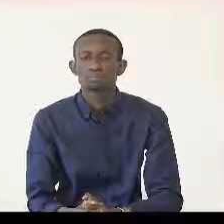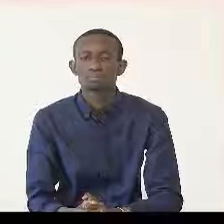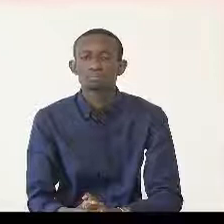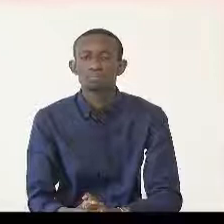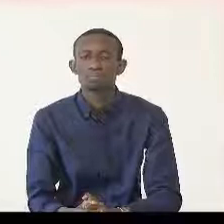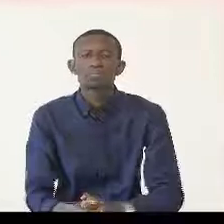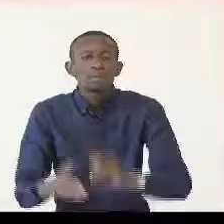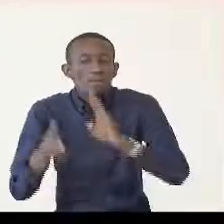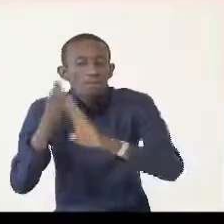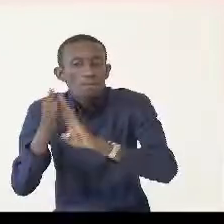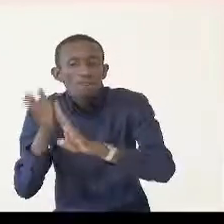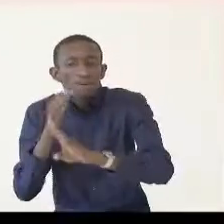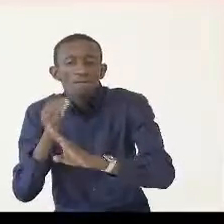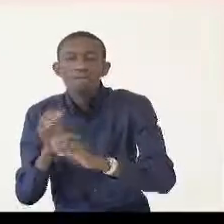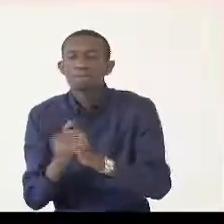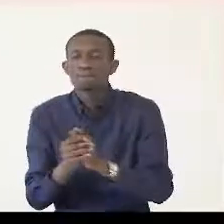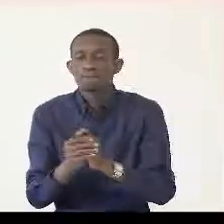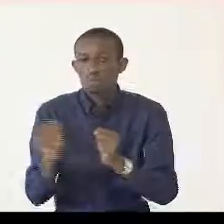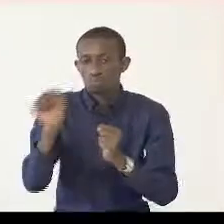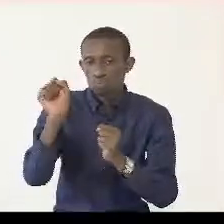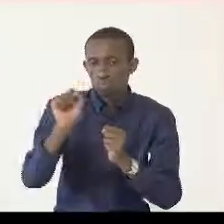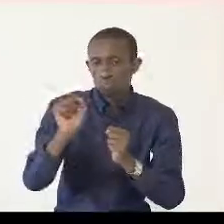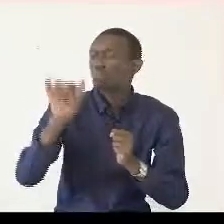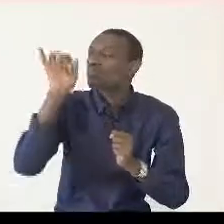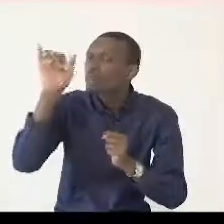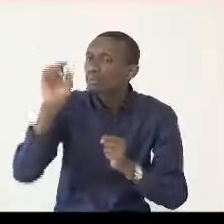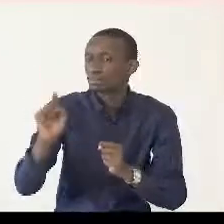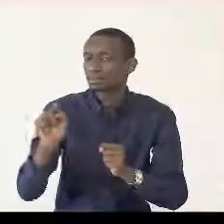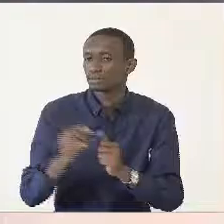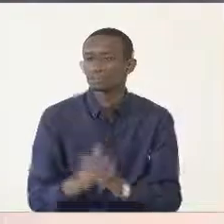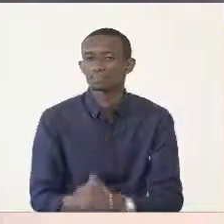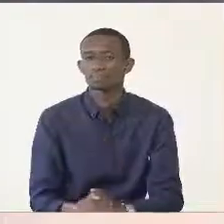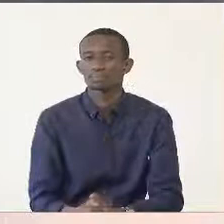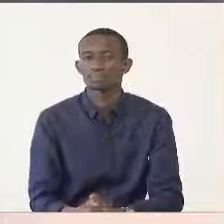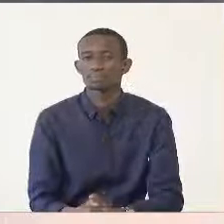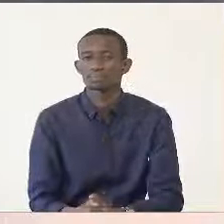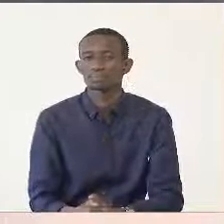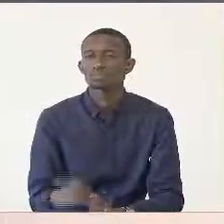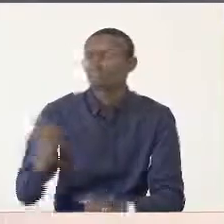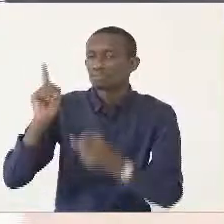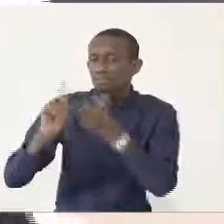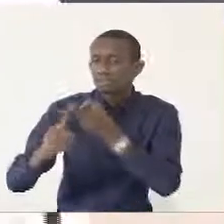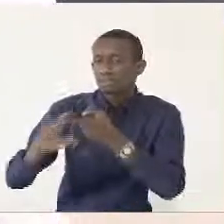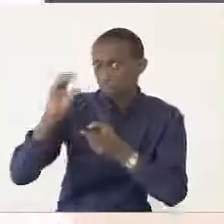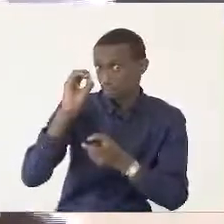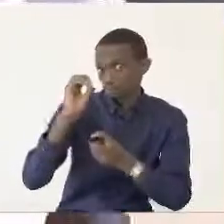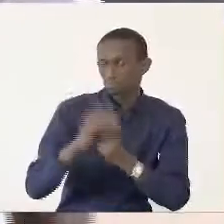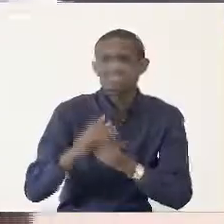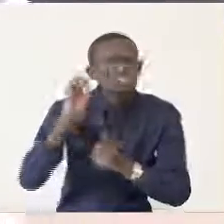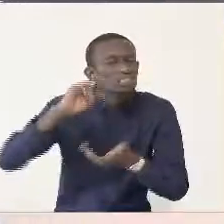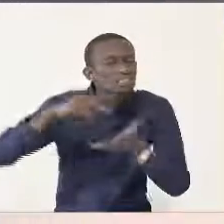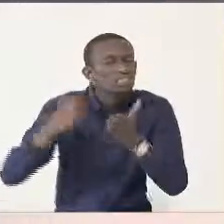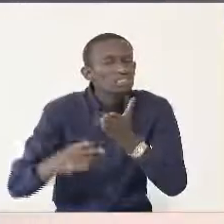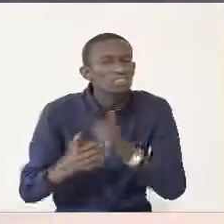of this second car along the y-axis, which means that it is plus 0. 0 means there